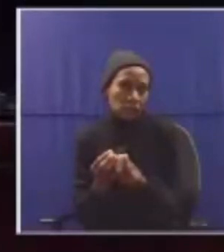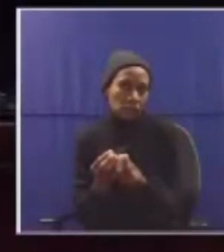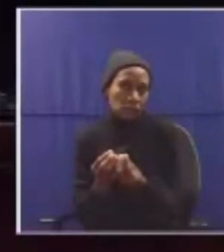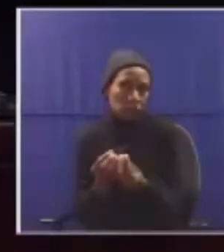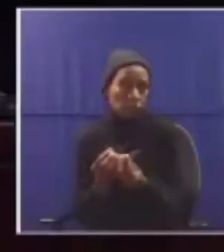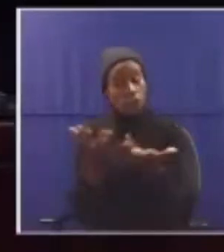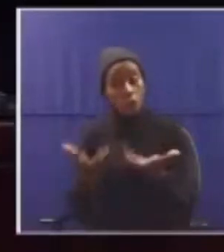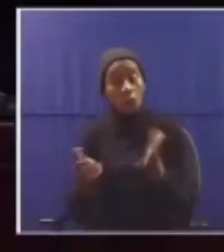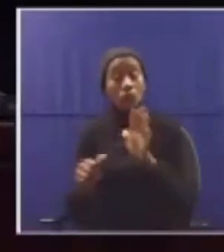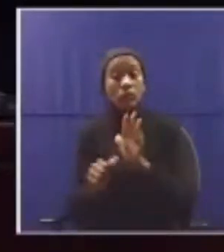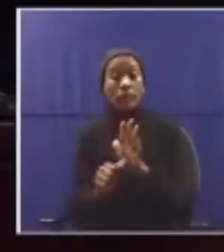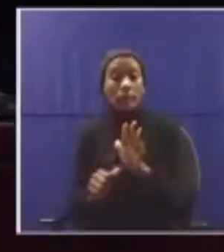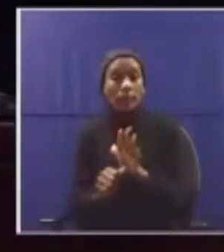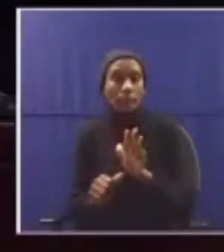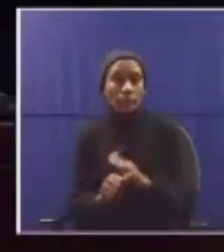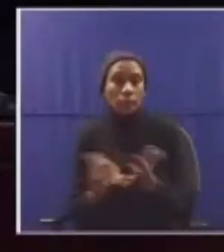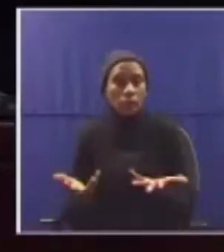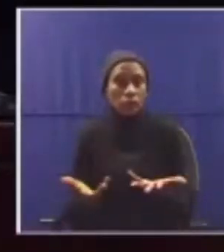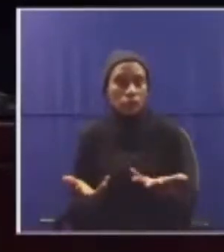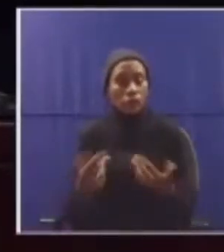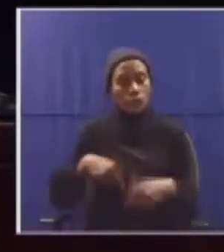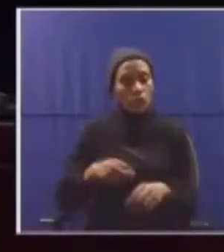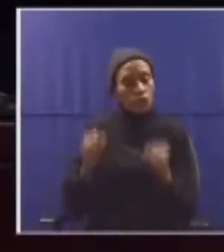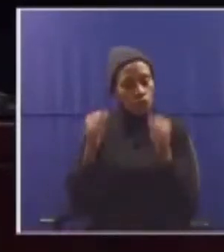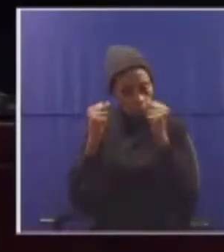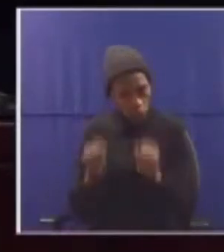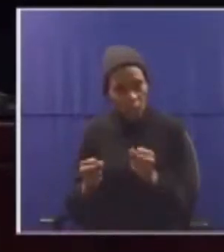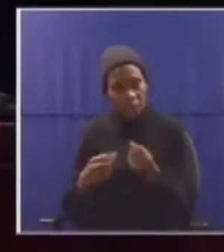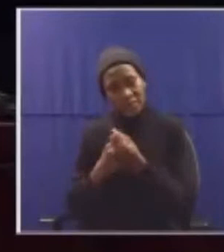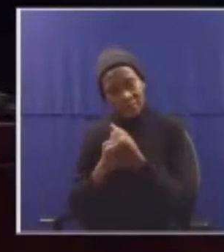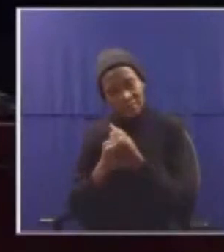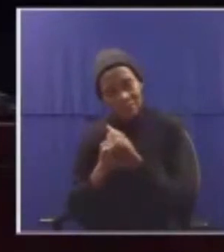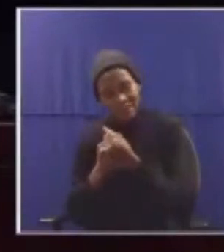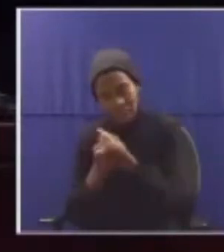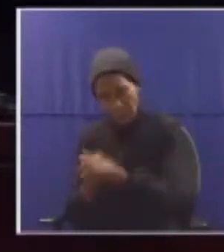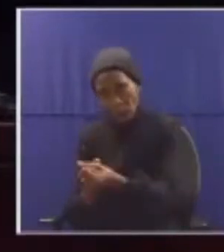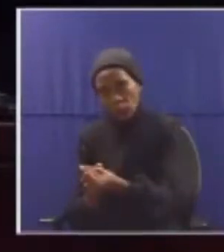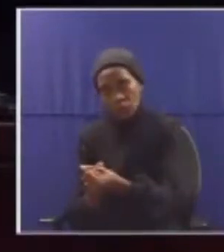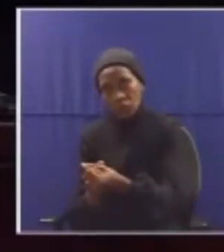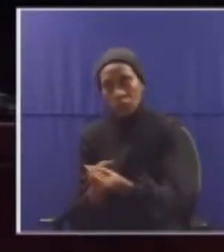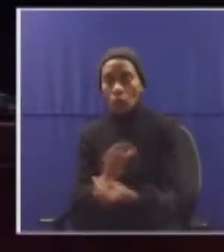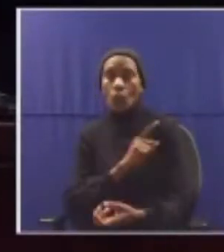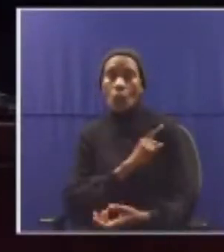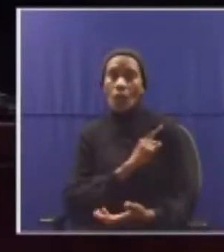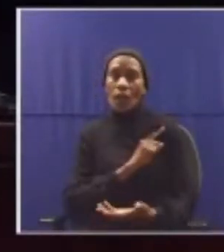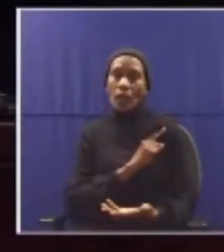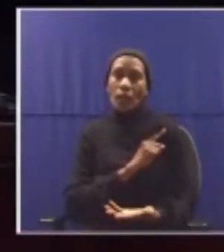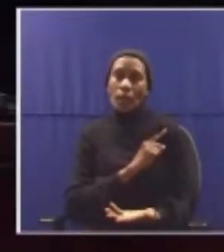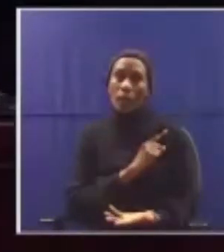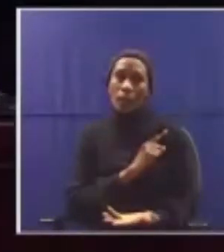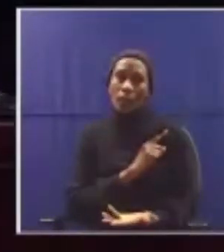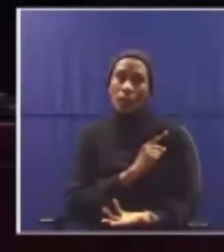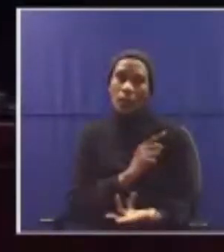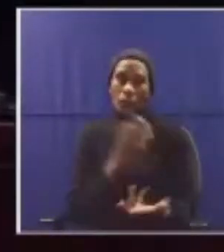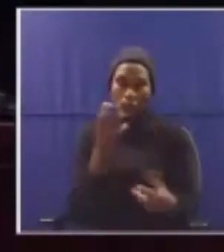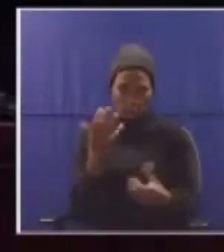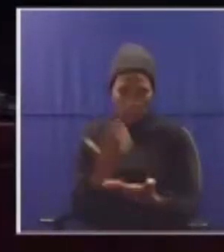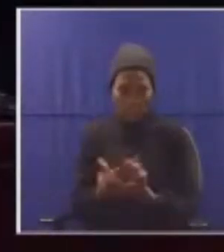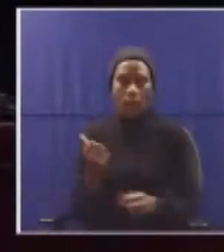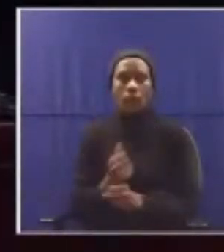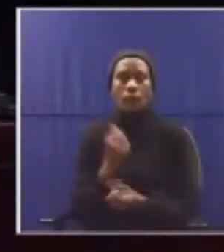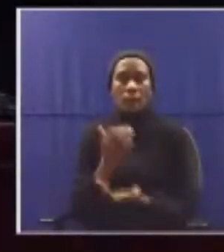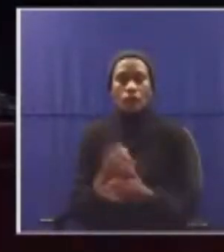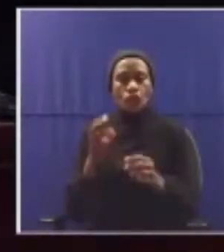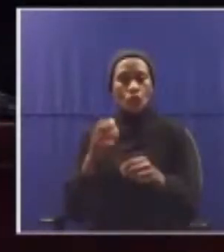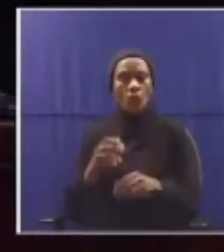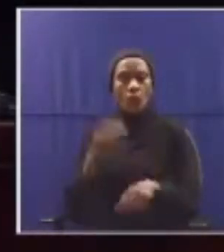it's important that we must come strongly to support them so that we are able to ensure lasting peace